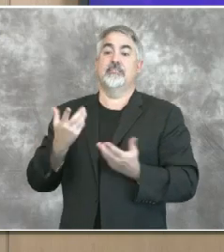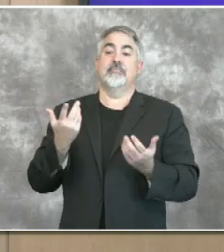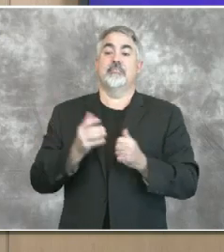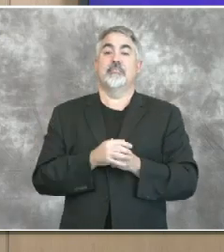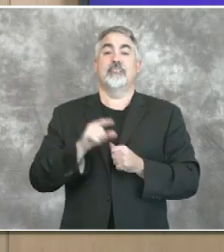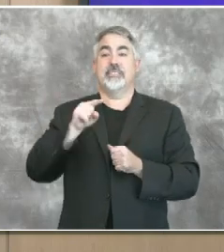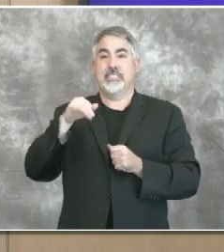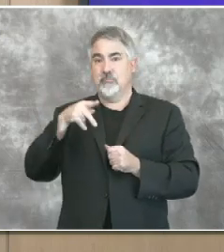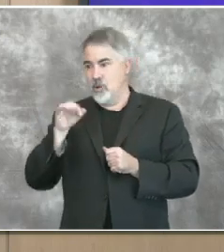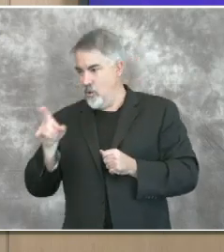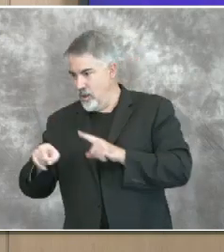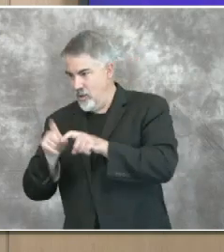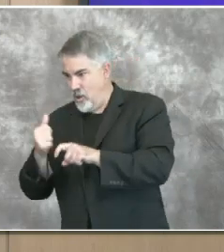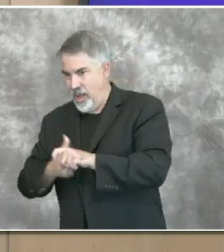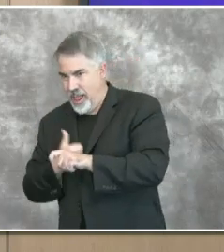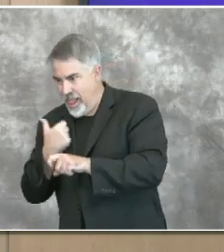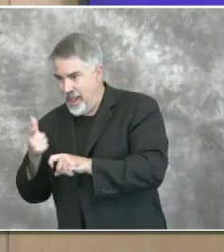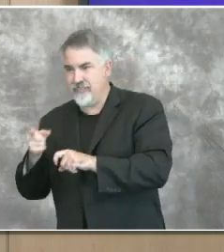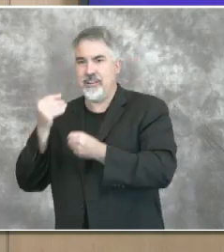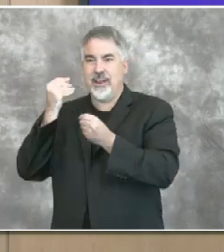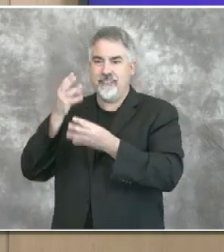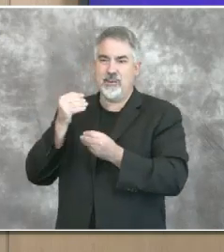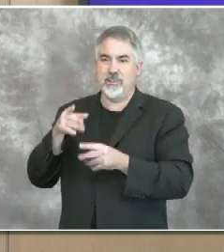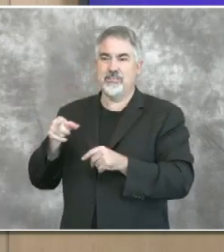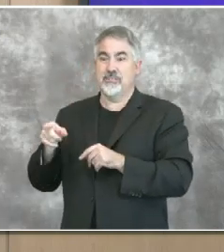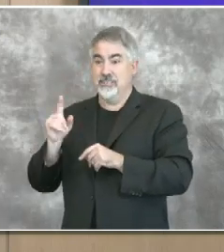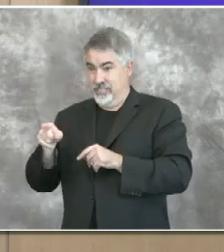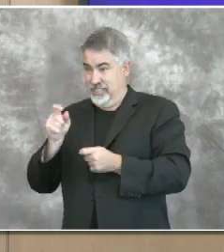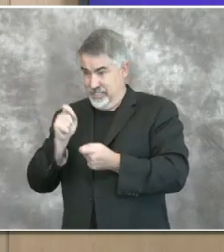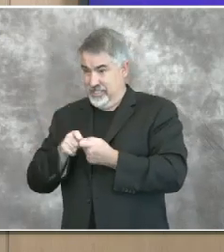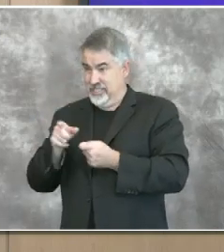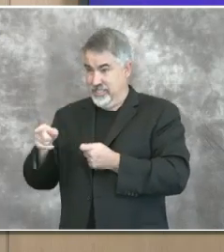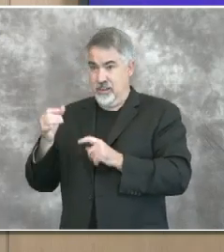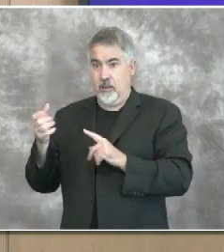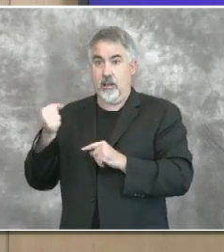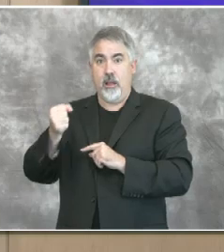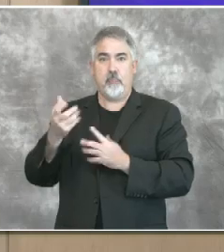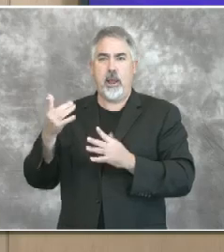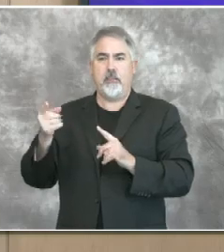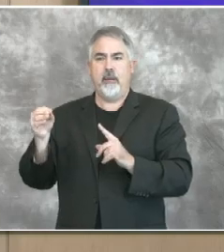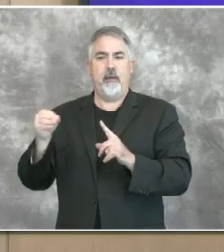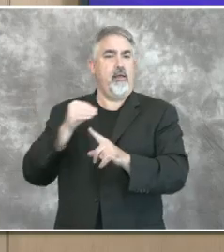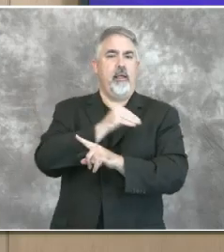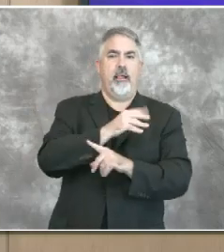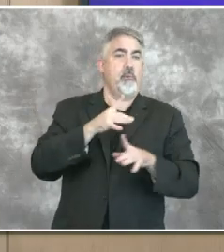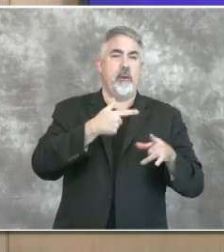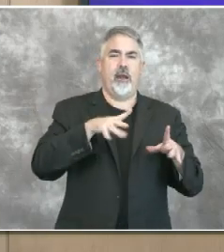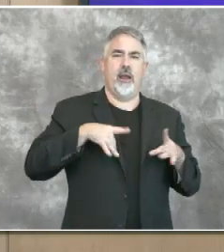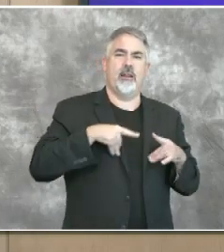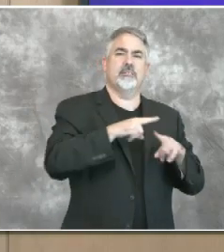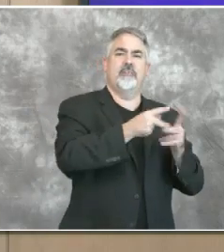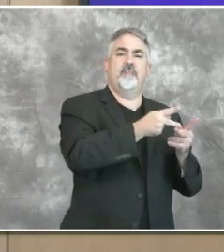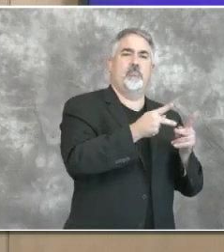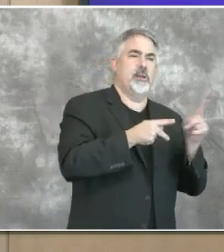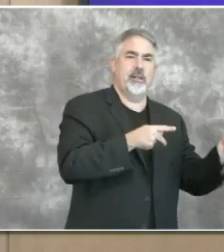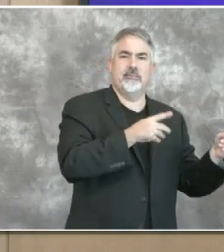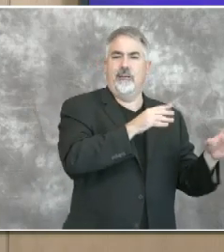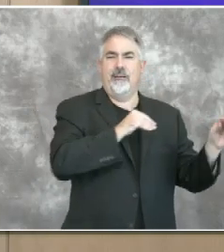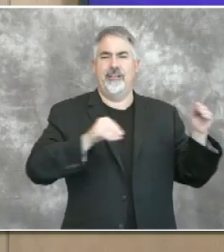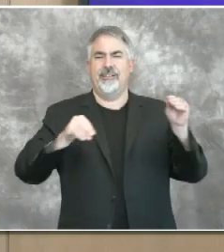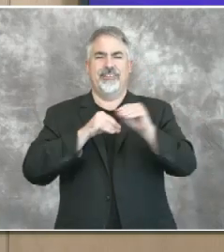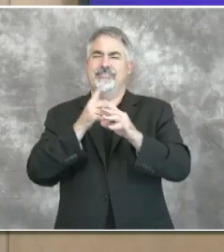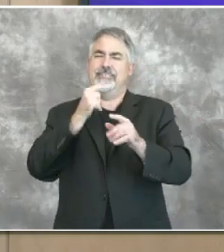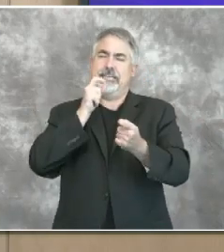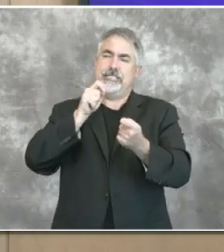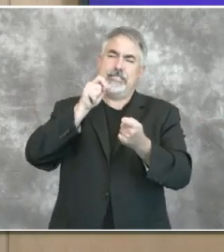It doesn't mean that's where they are. It doesn't mean that's where they acquired it. And the same is true with the jurisdictional data. And then as it relates to the testing by counties, I